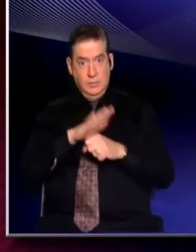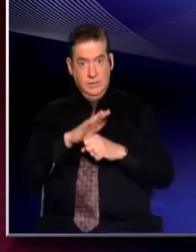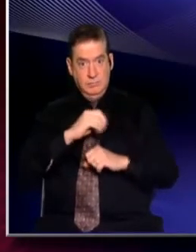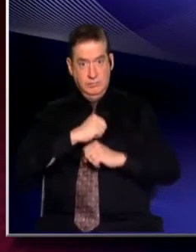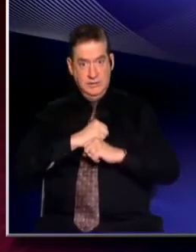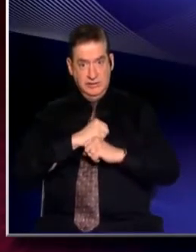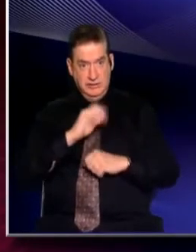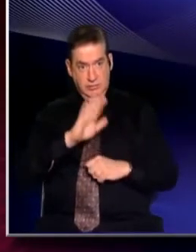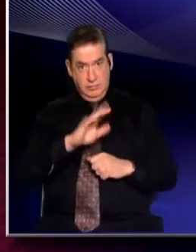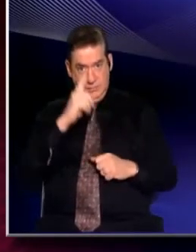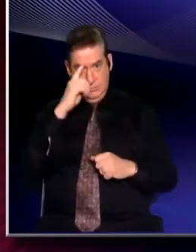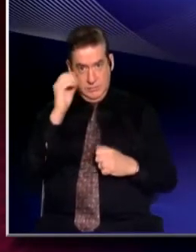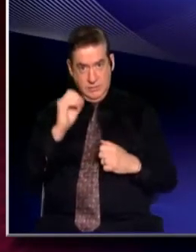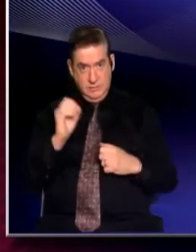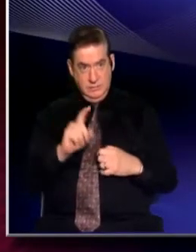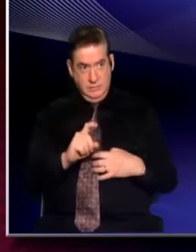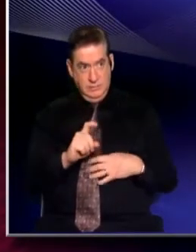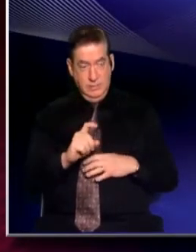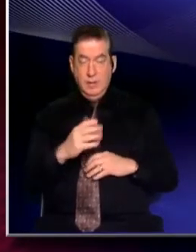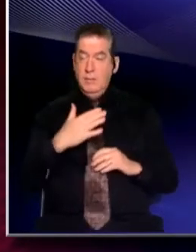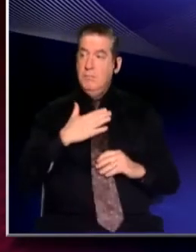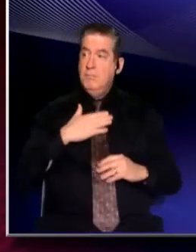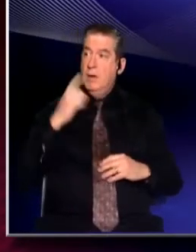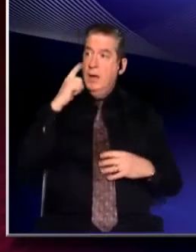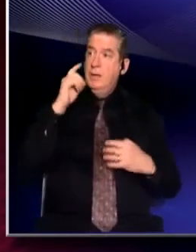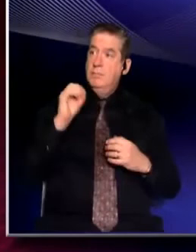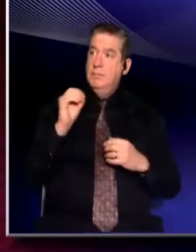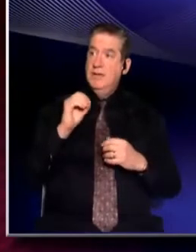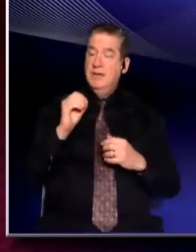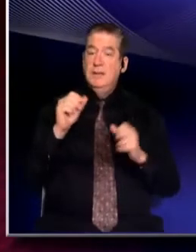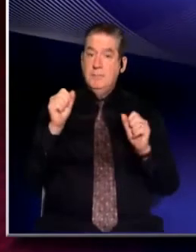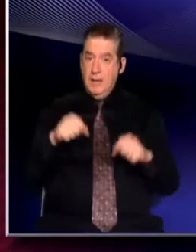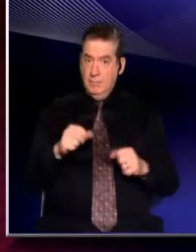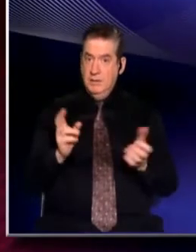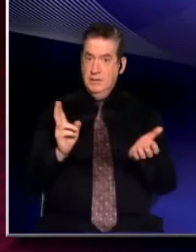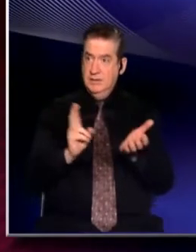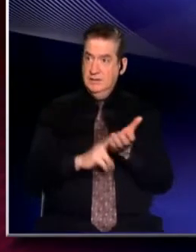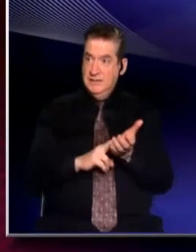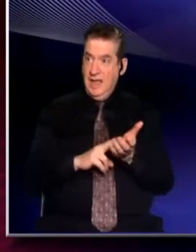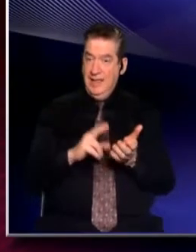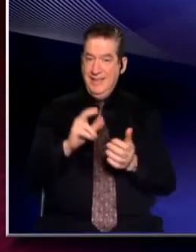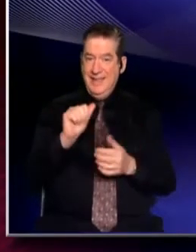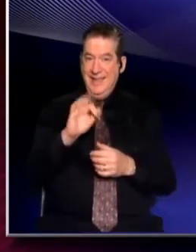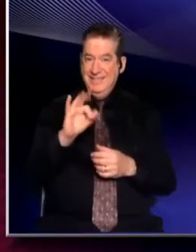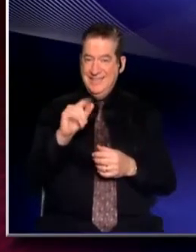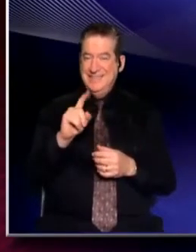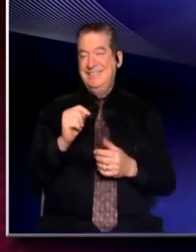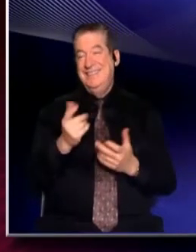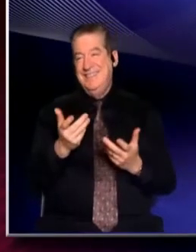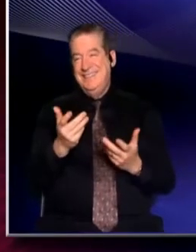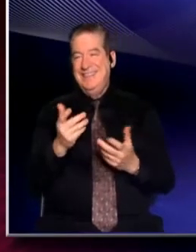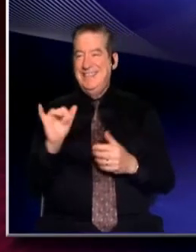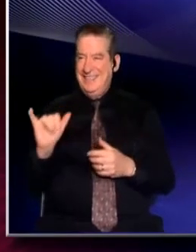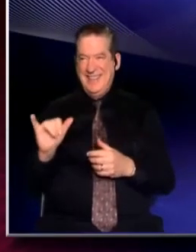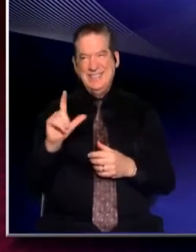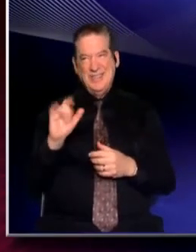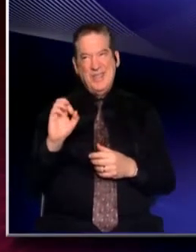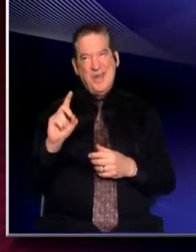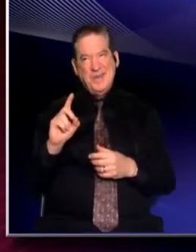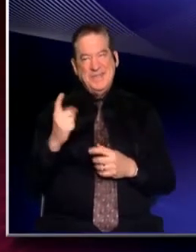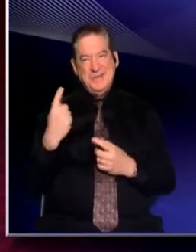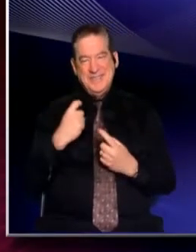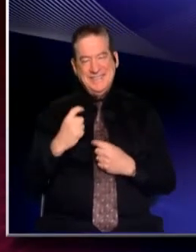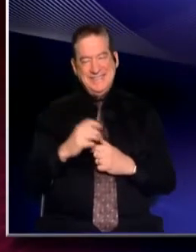in your opinion? In my opinion, the ability to sign the affidavit? That's a loaded question.